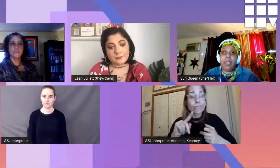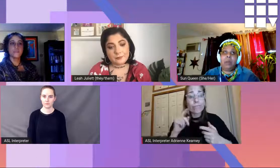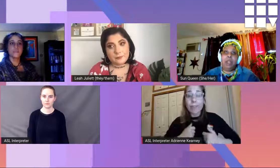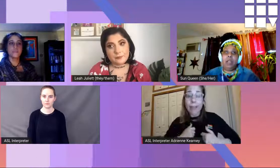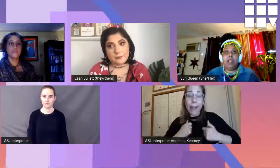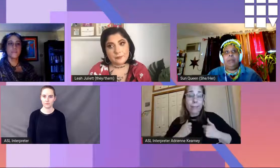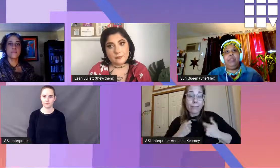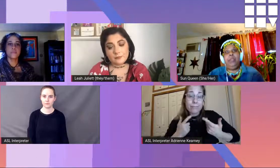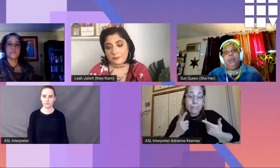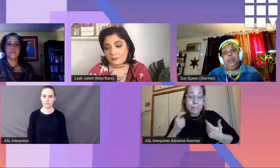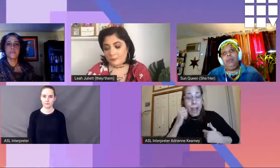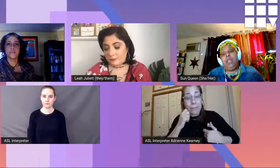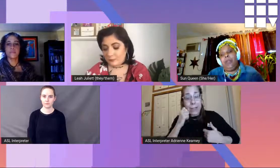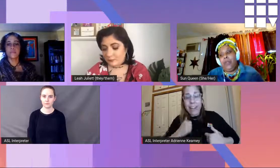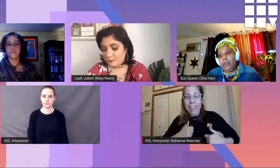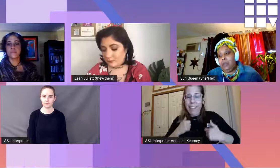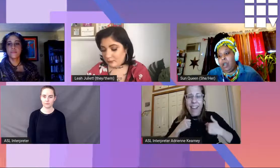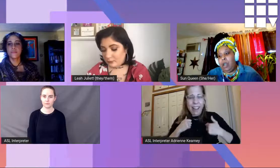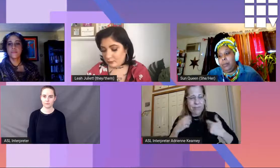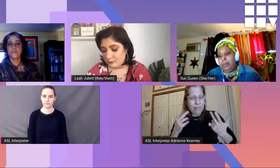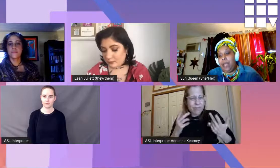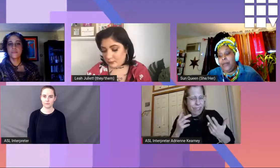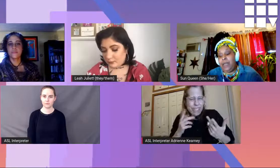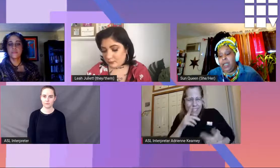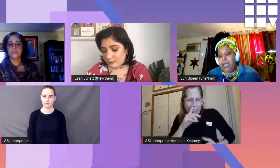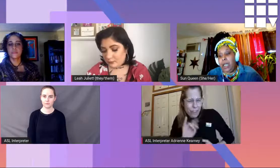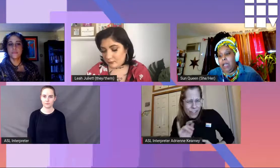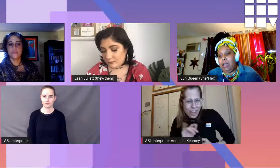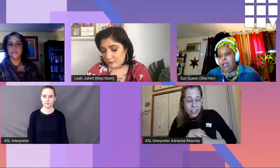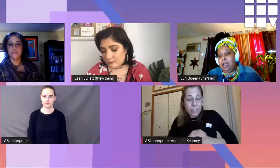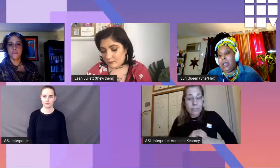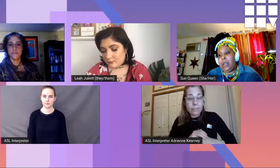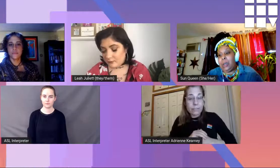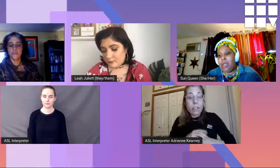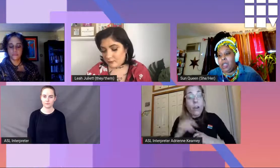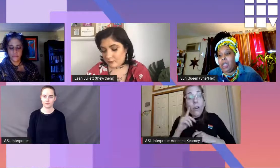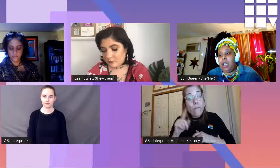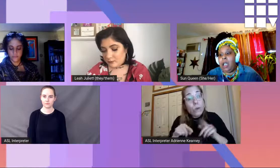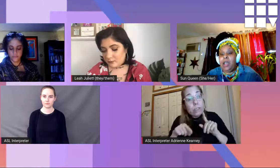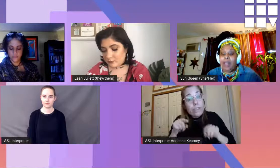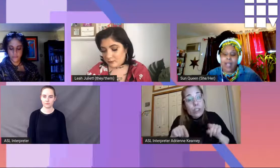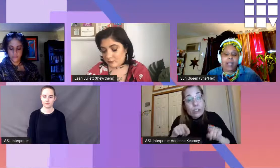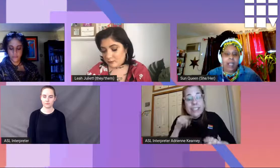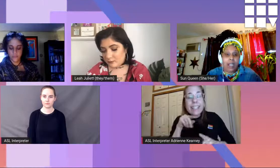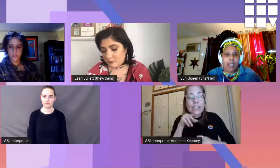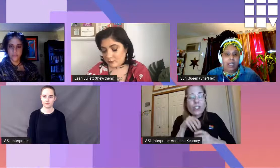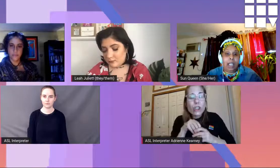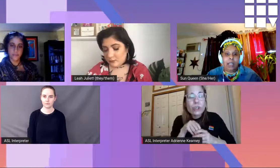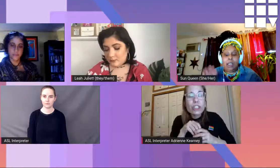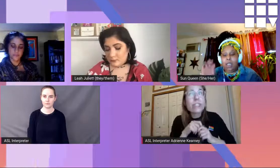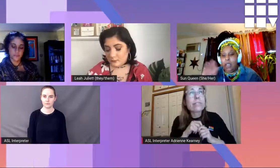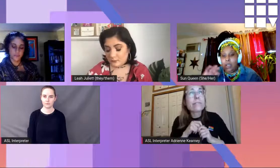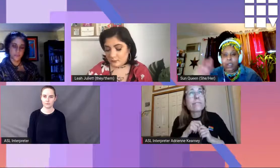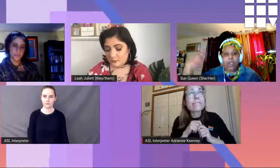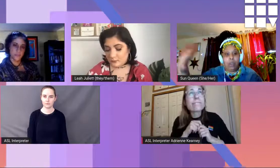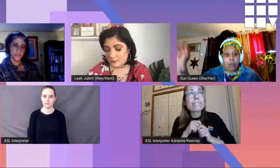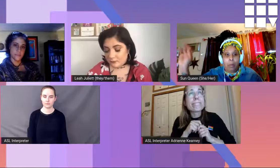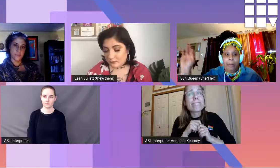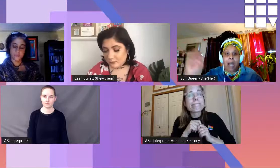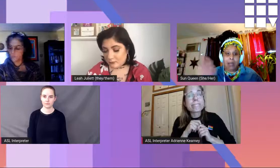I feel like when it comes to diversity and inclusion, that again, that's